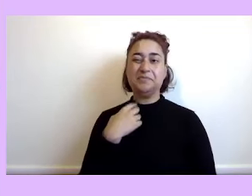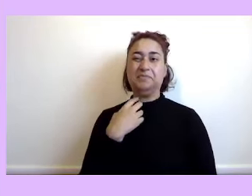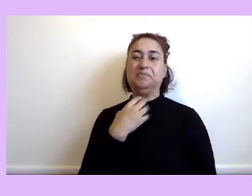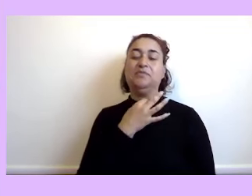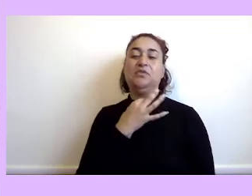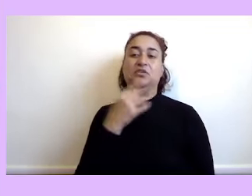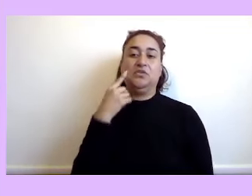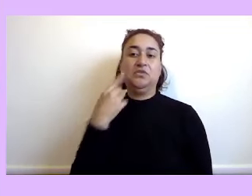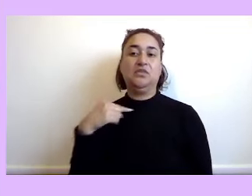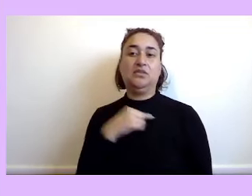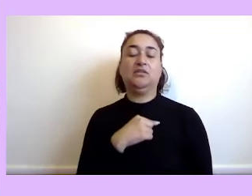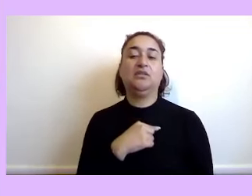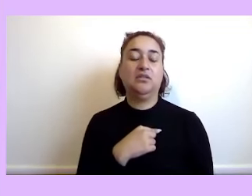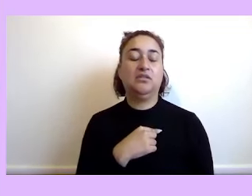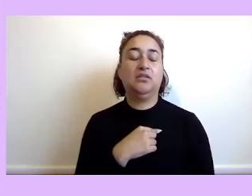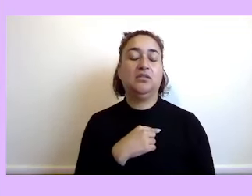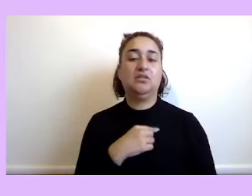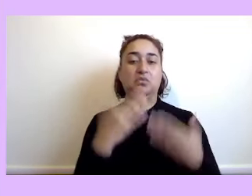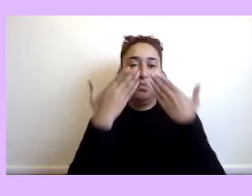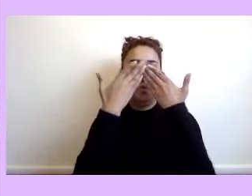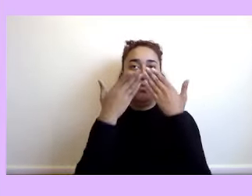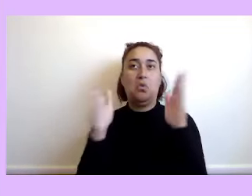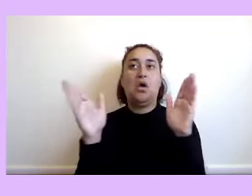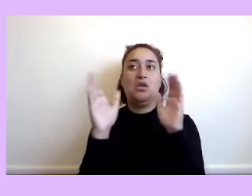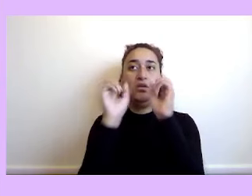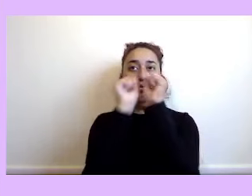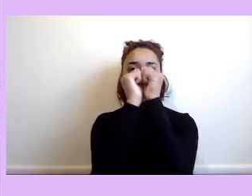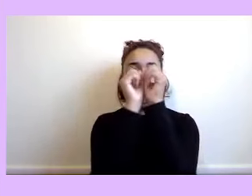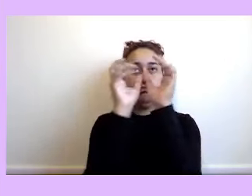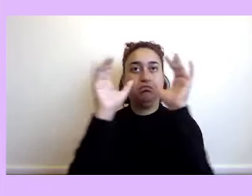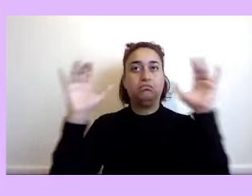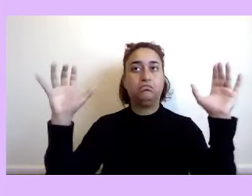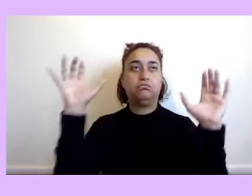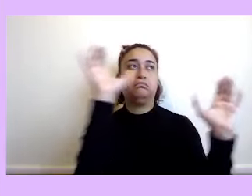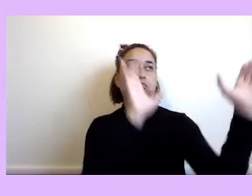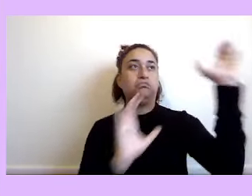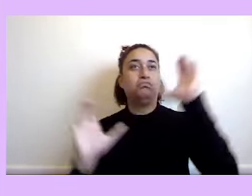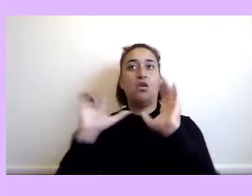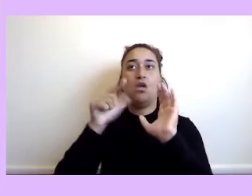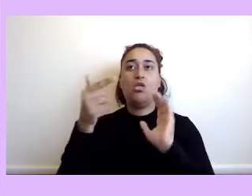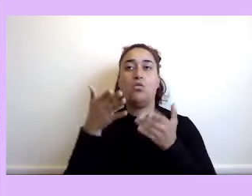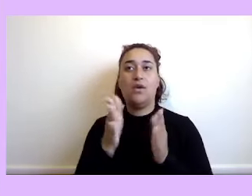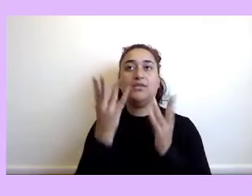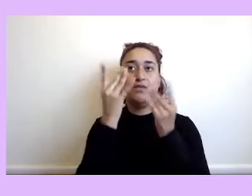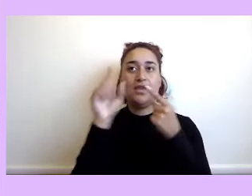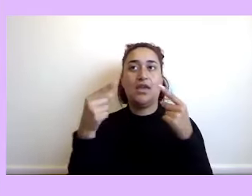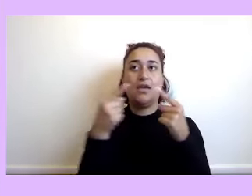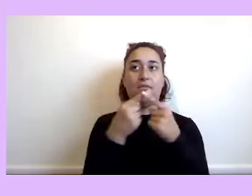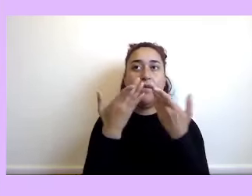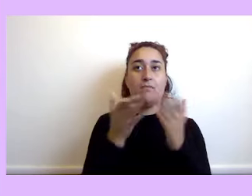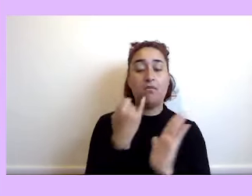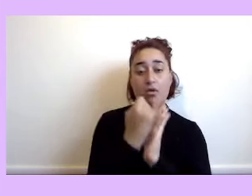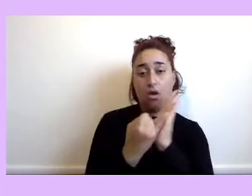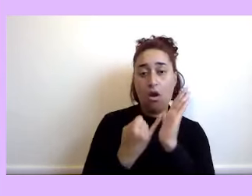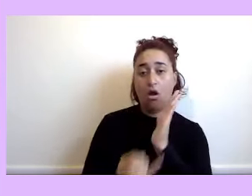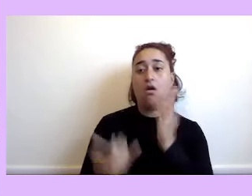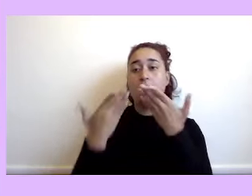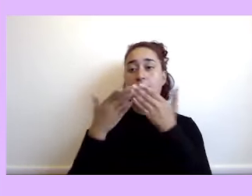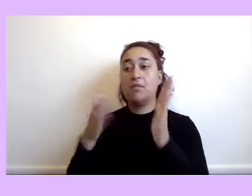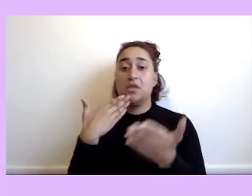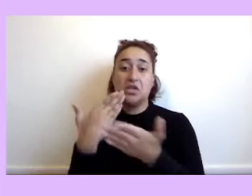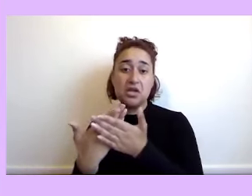to broaden our lens and explore other ways of thinking about public art, public good, thinking